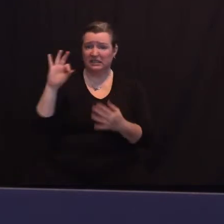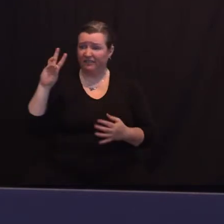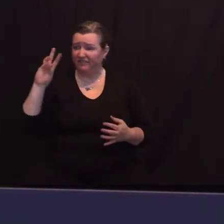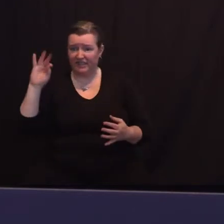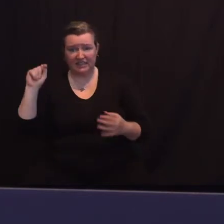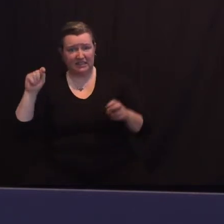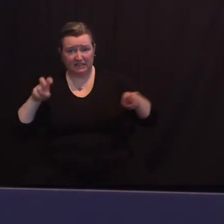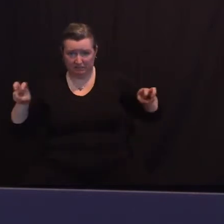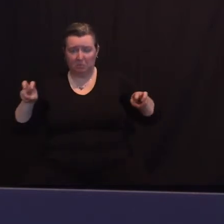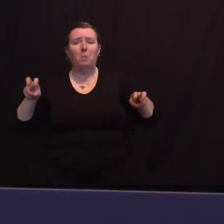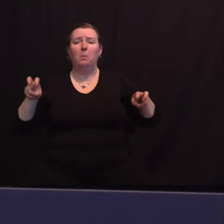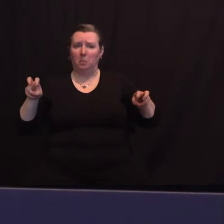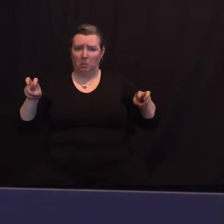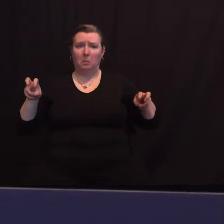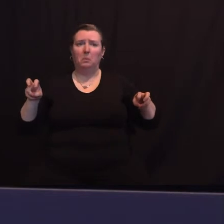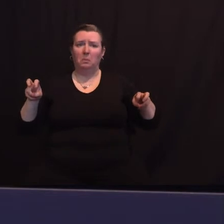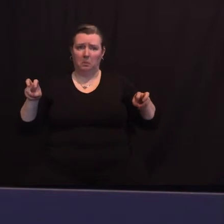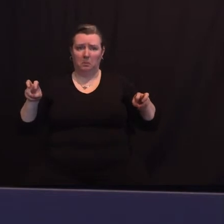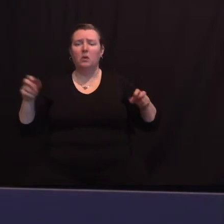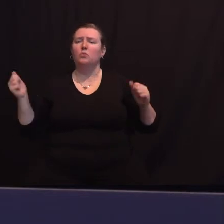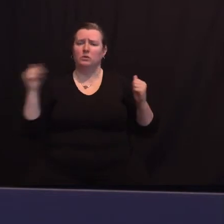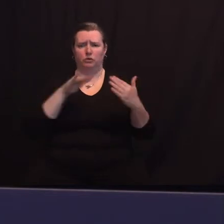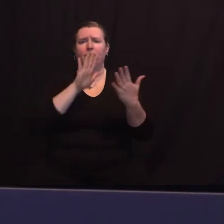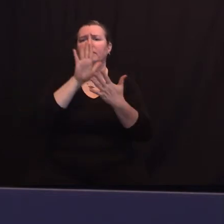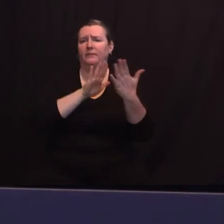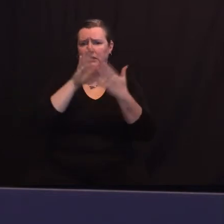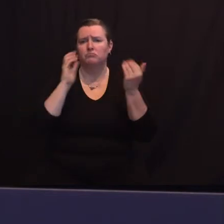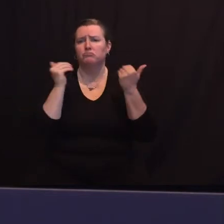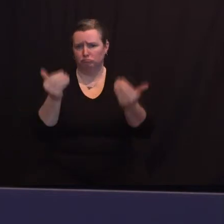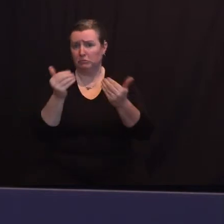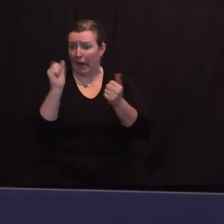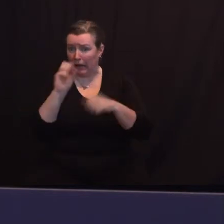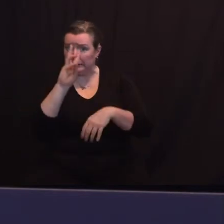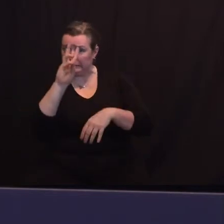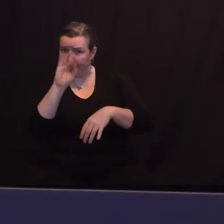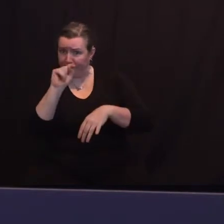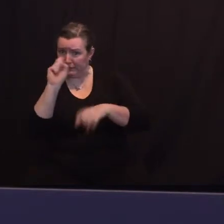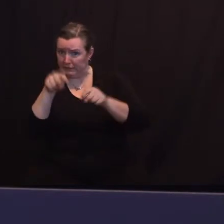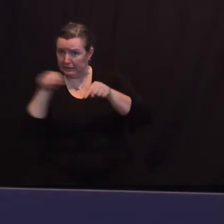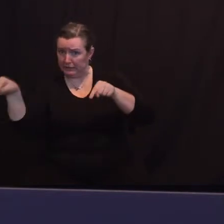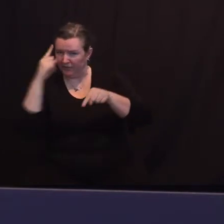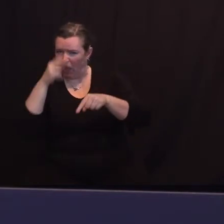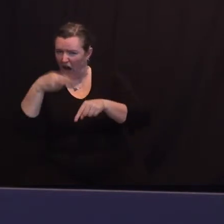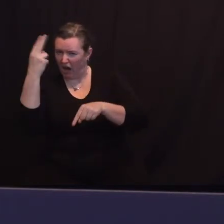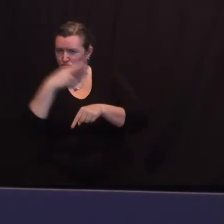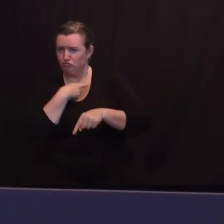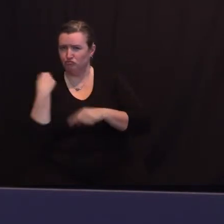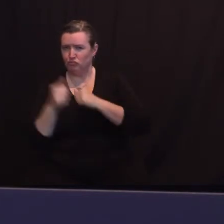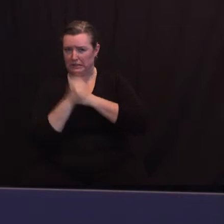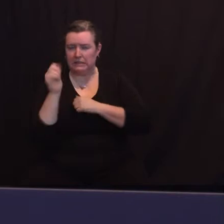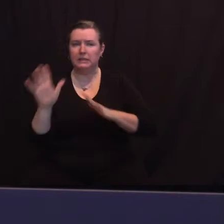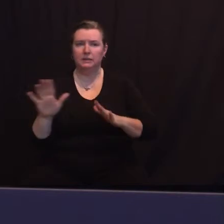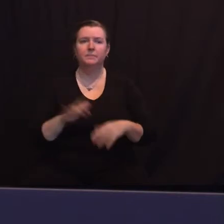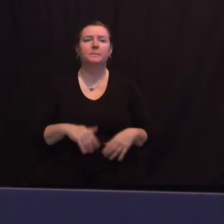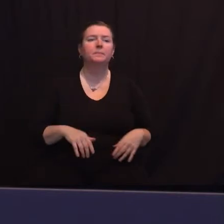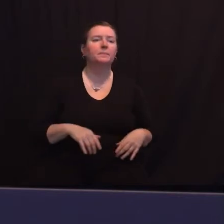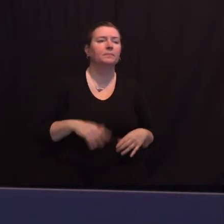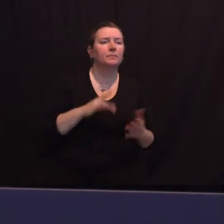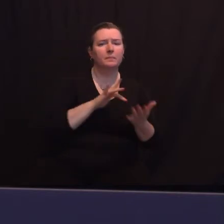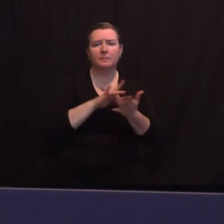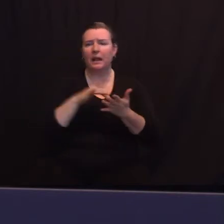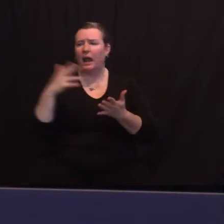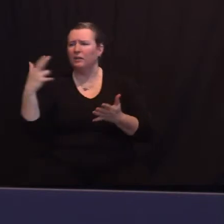more. We are recommending this additional space for middle and high school students because they have a higher incidence of